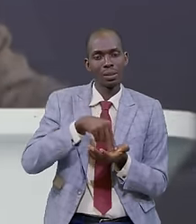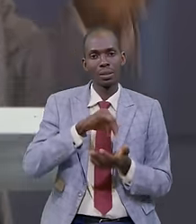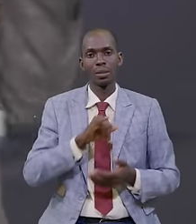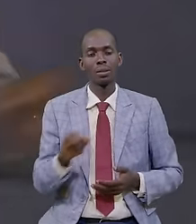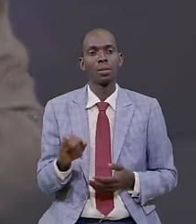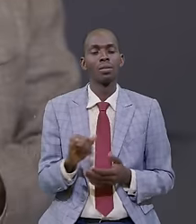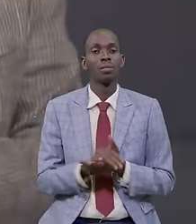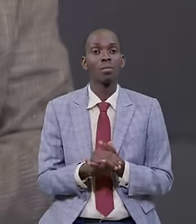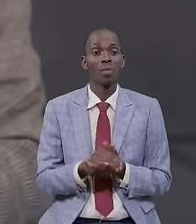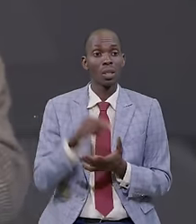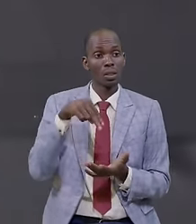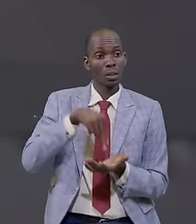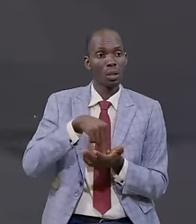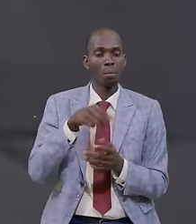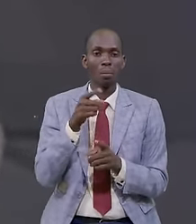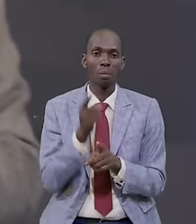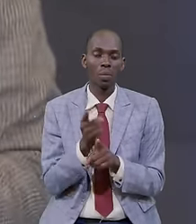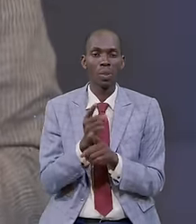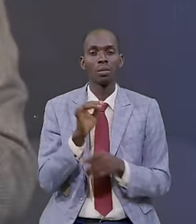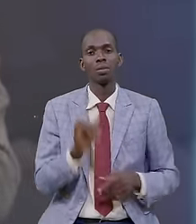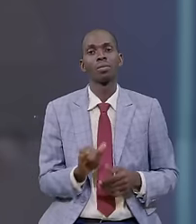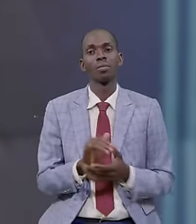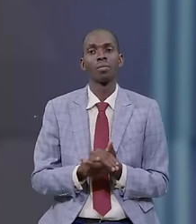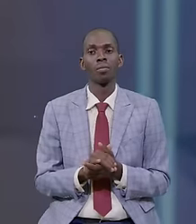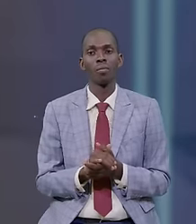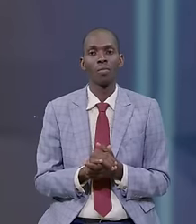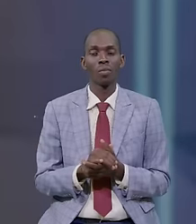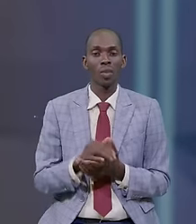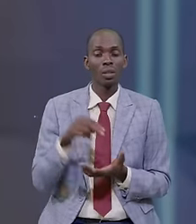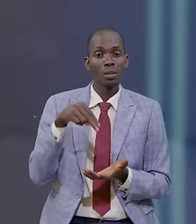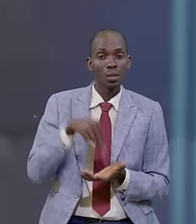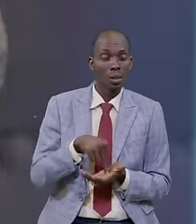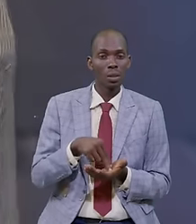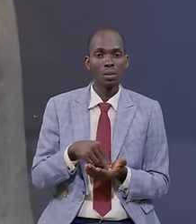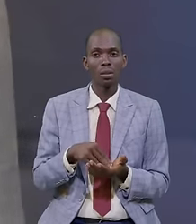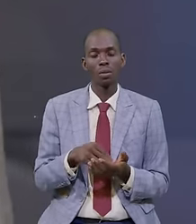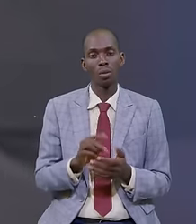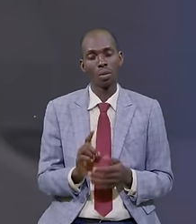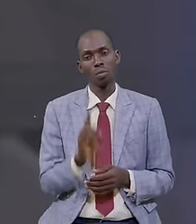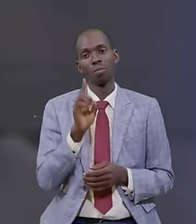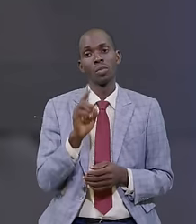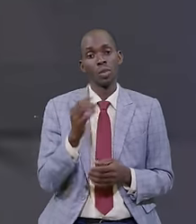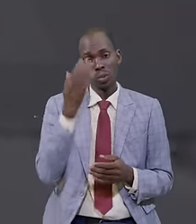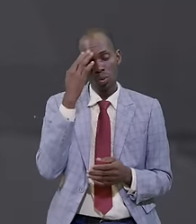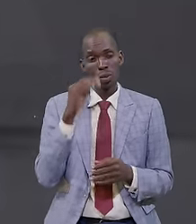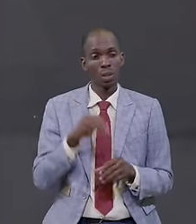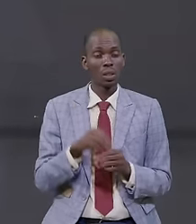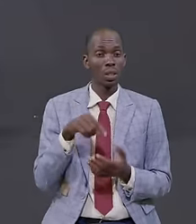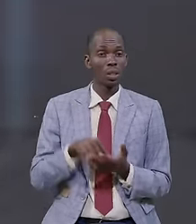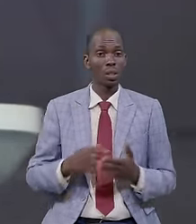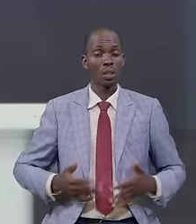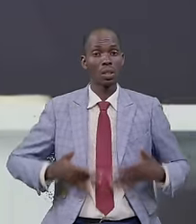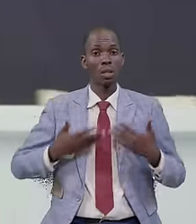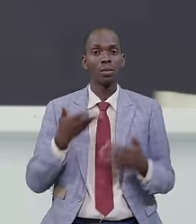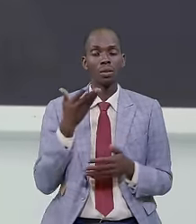Stand right. Stand for. You know, in life, there are many things that will